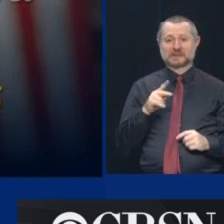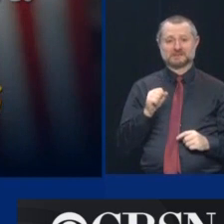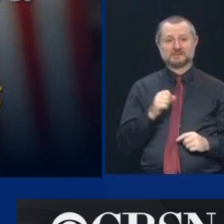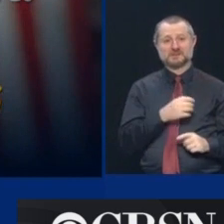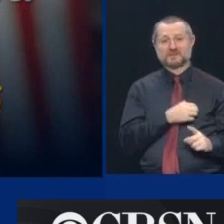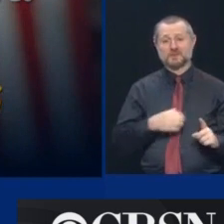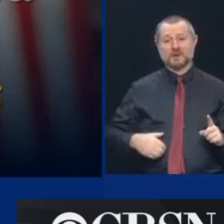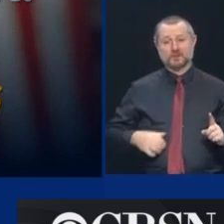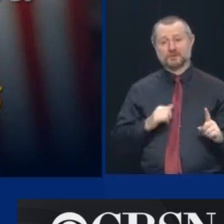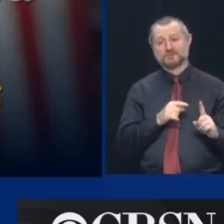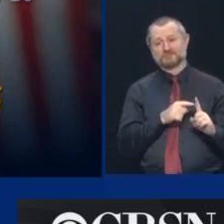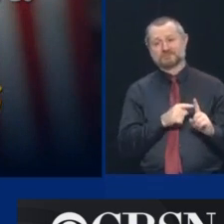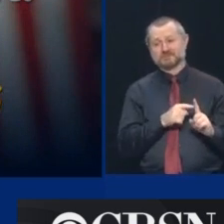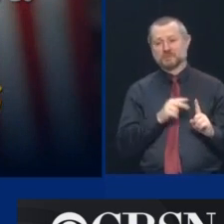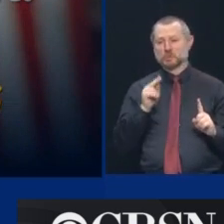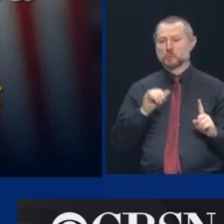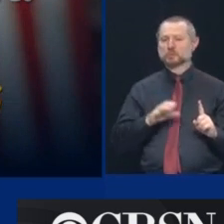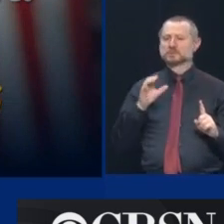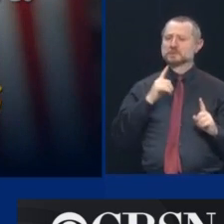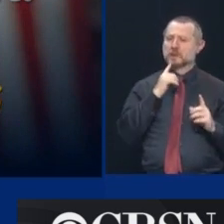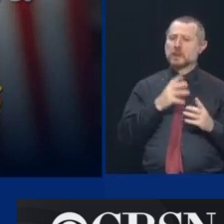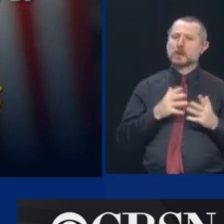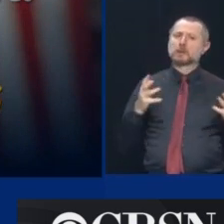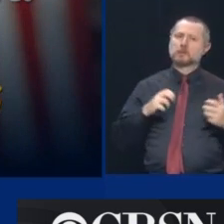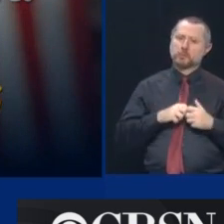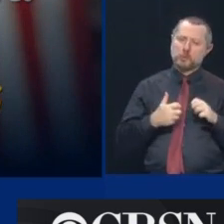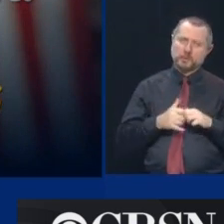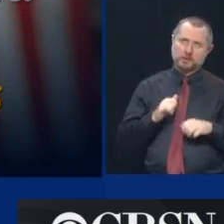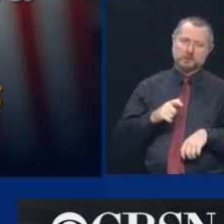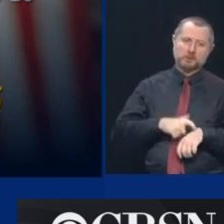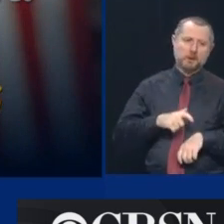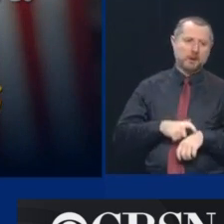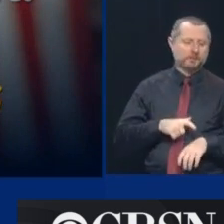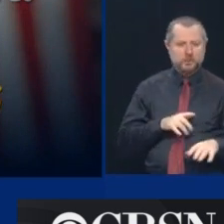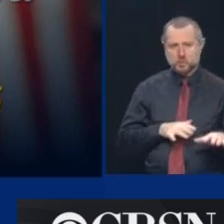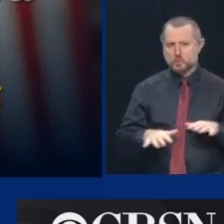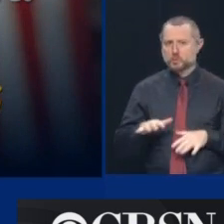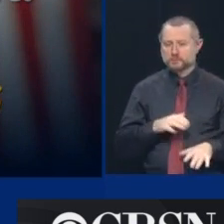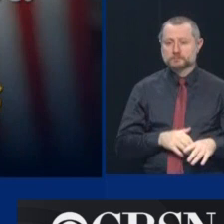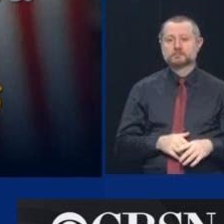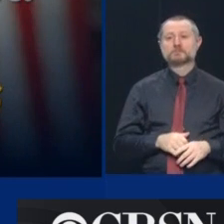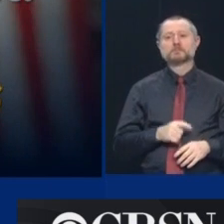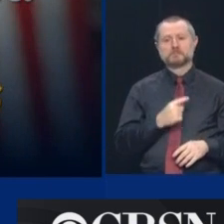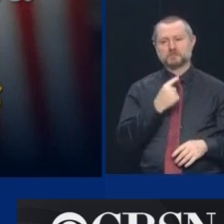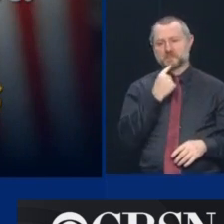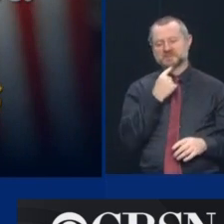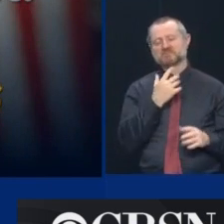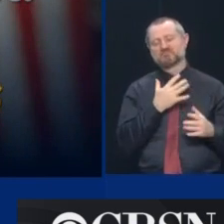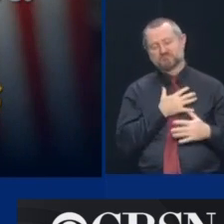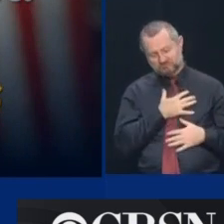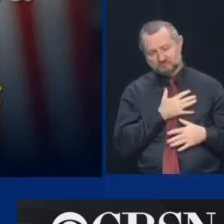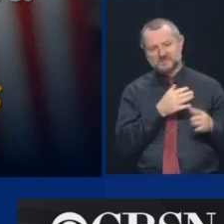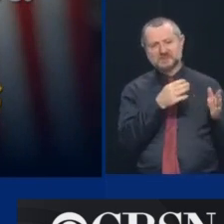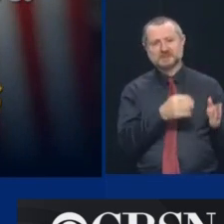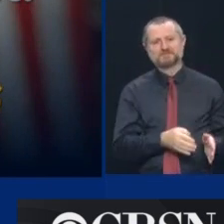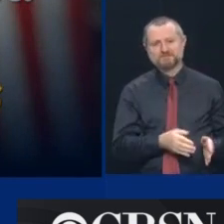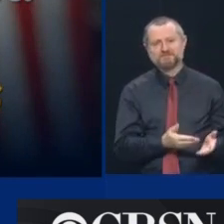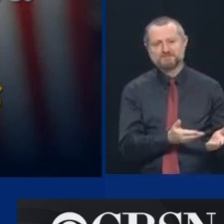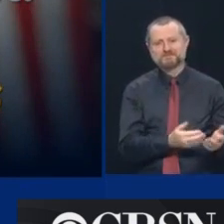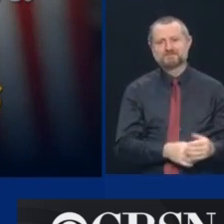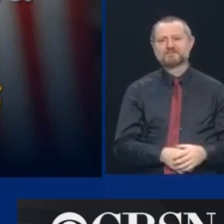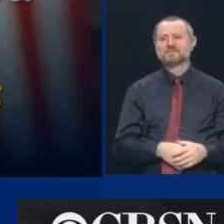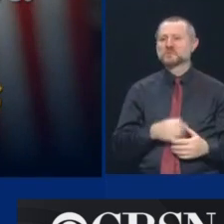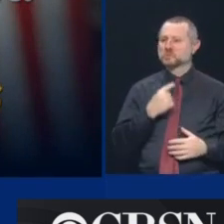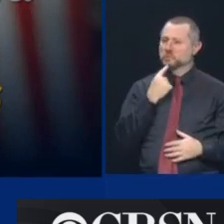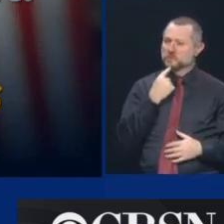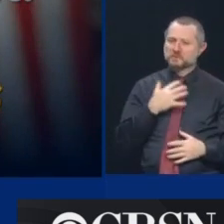really had issues. But we're all going to miss him. And he was really a New York champion